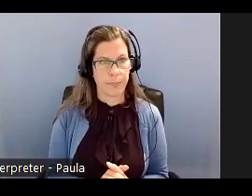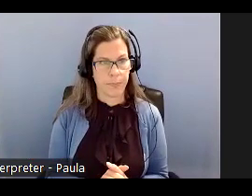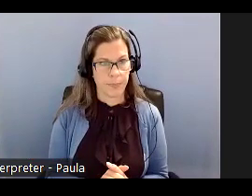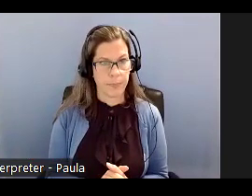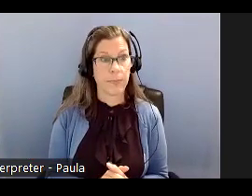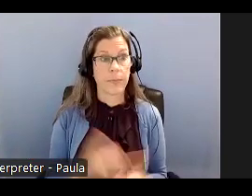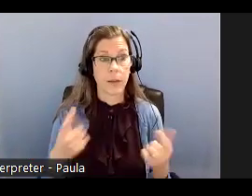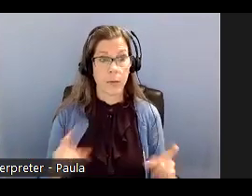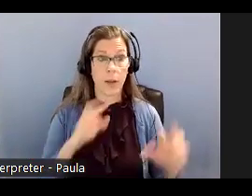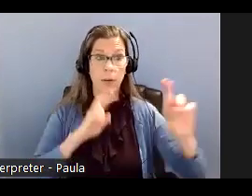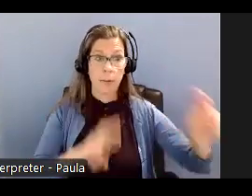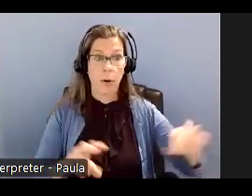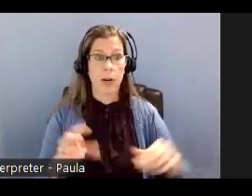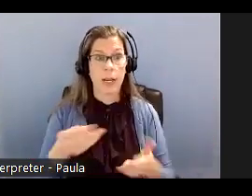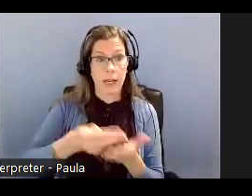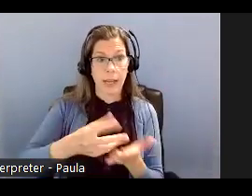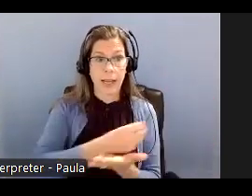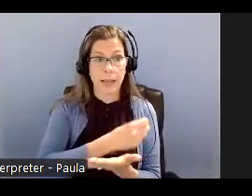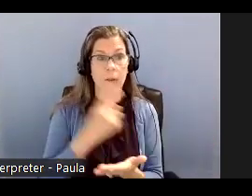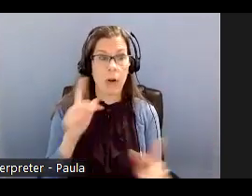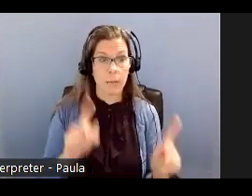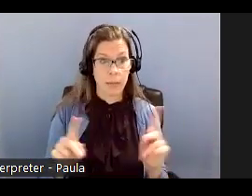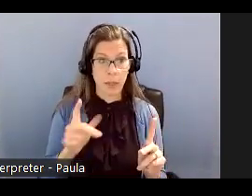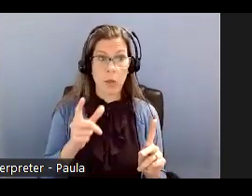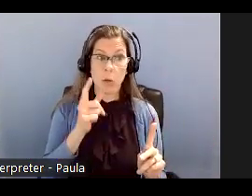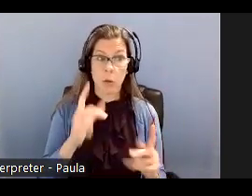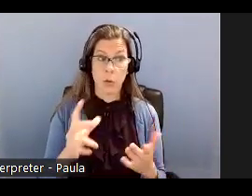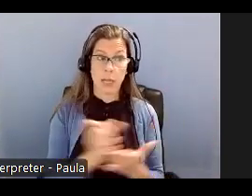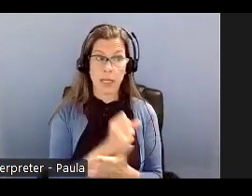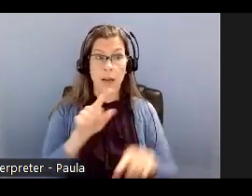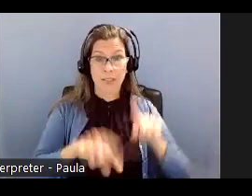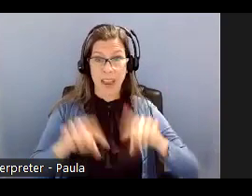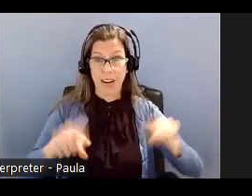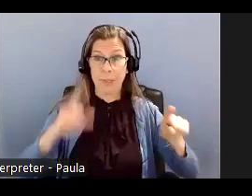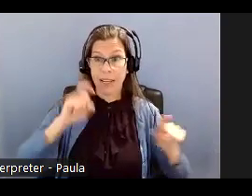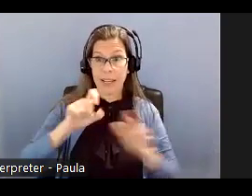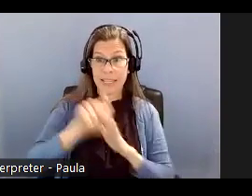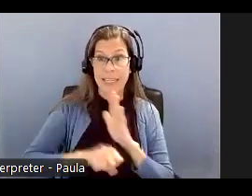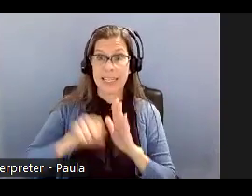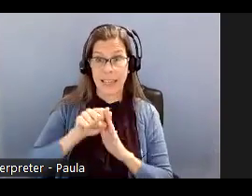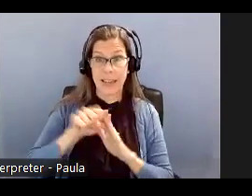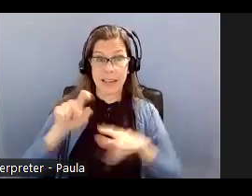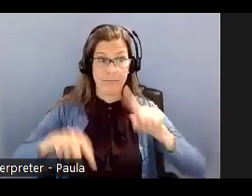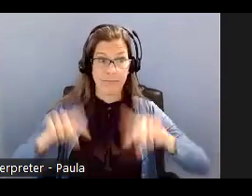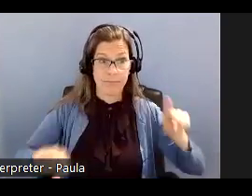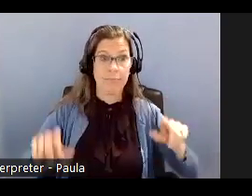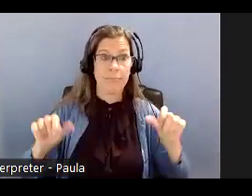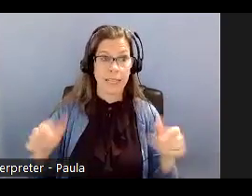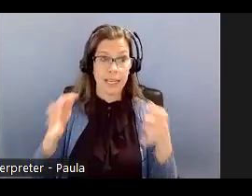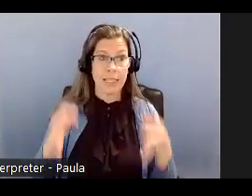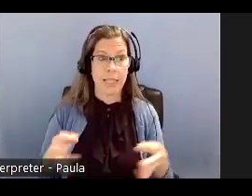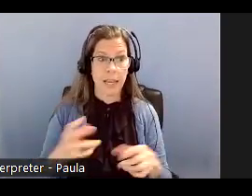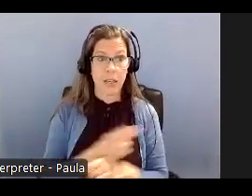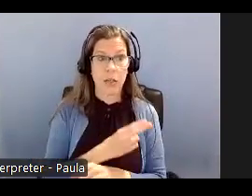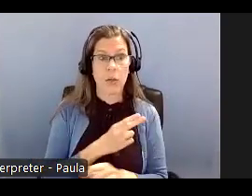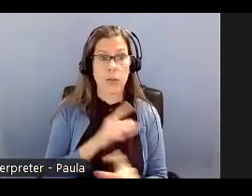When reporting income for individuals whose income varies seasonably, individuals can choose to use